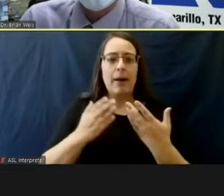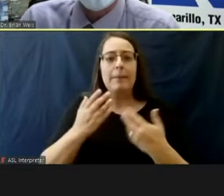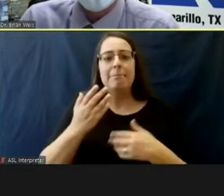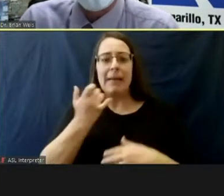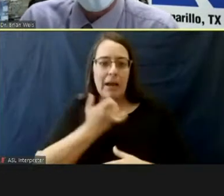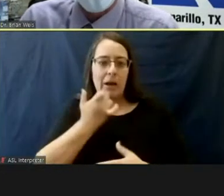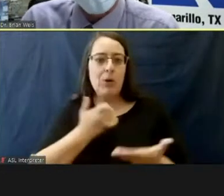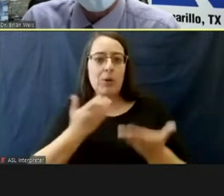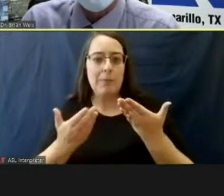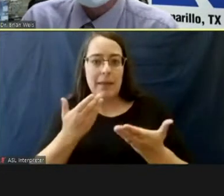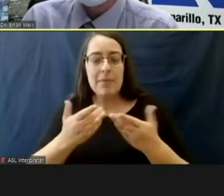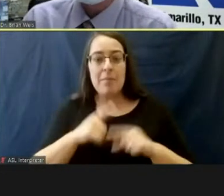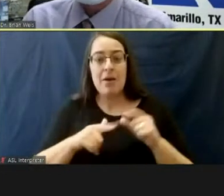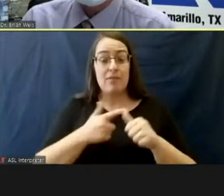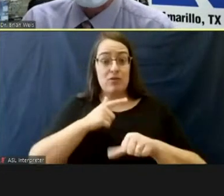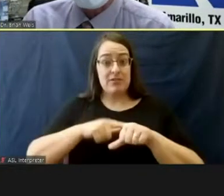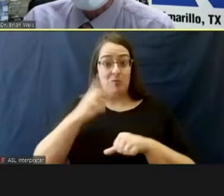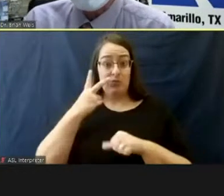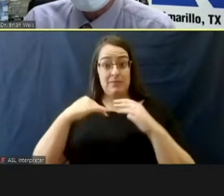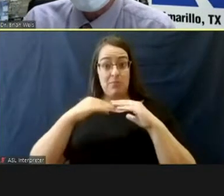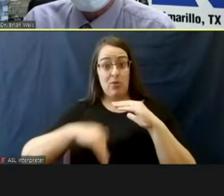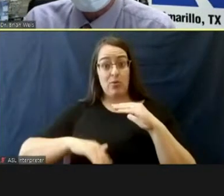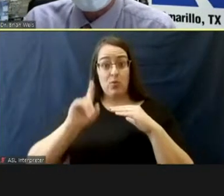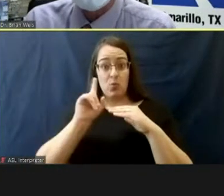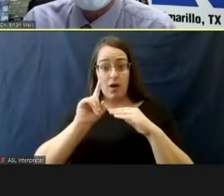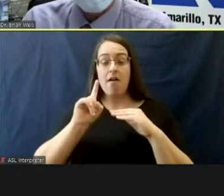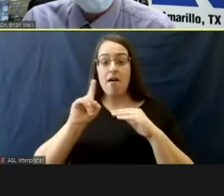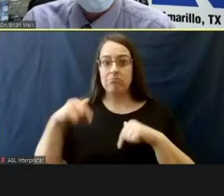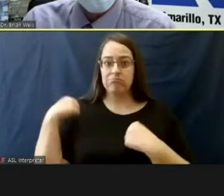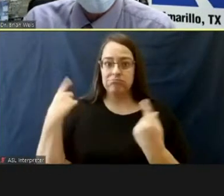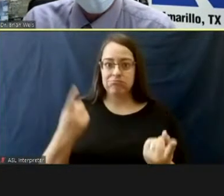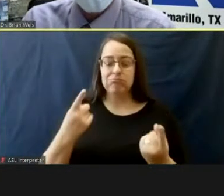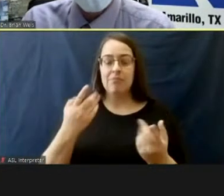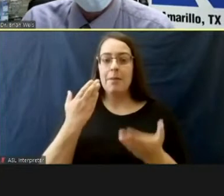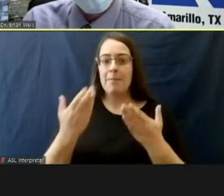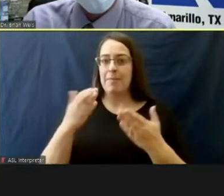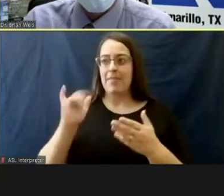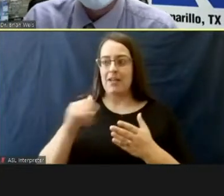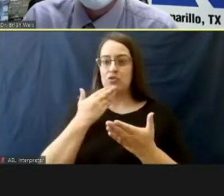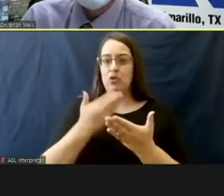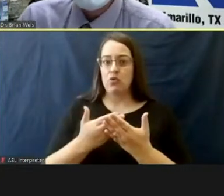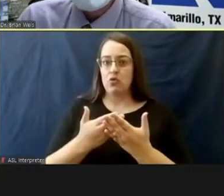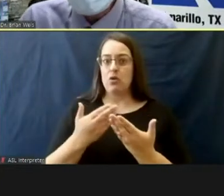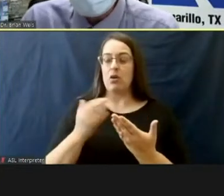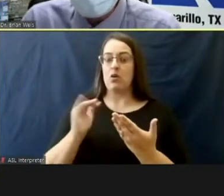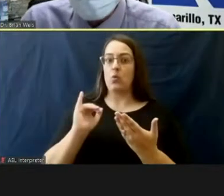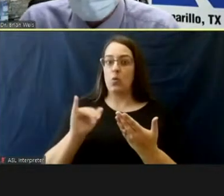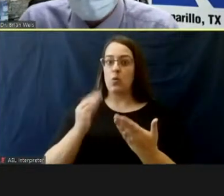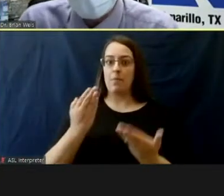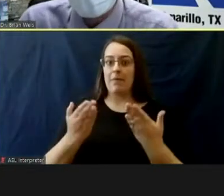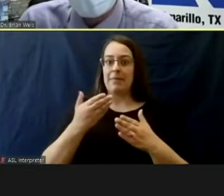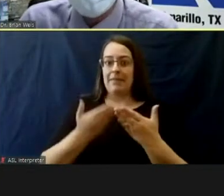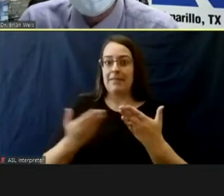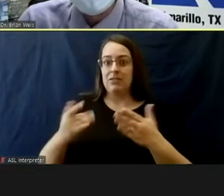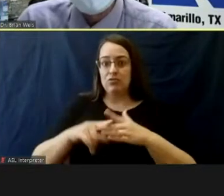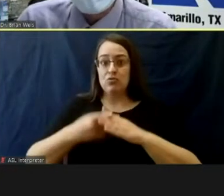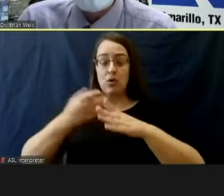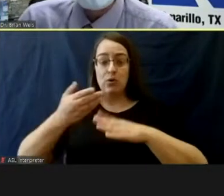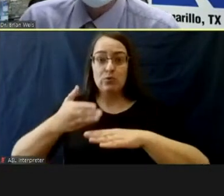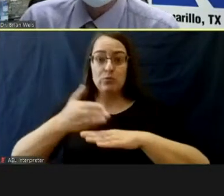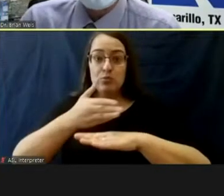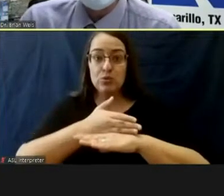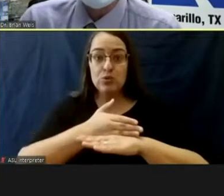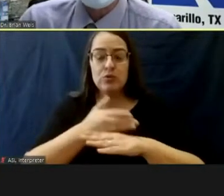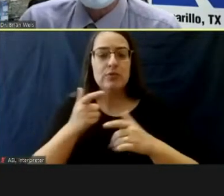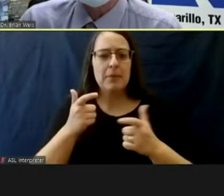seen it below 1 in a while. So again, maybe some good signs that things are improving. But I think the biggest thing I heard was